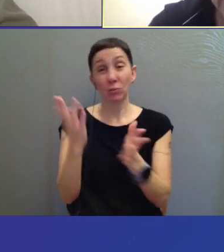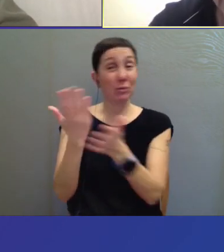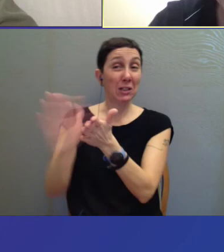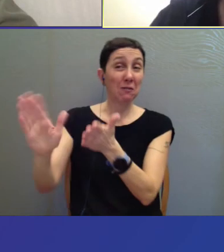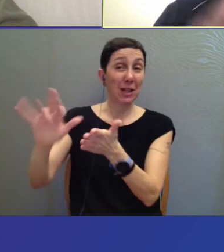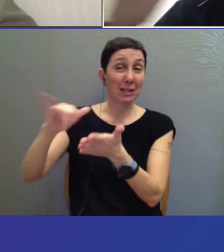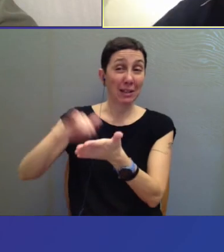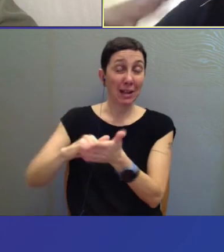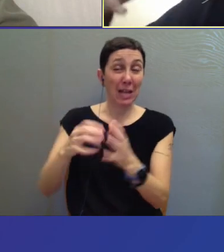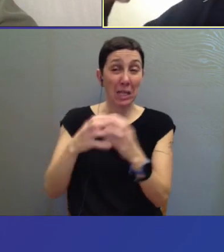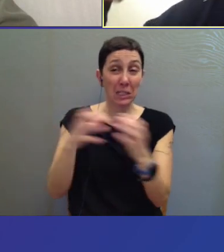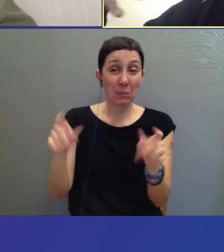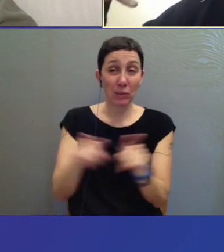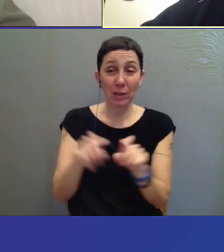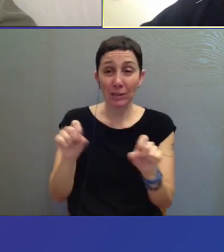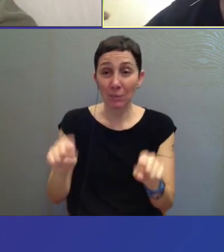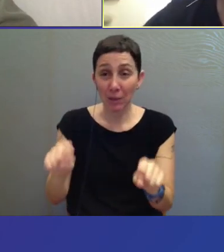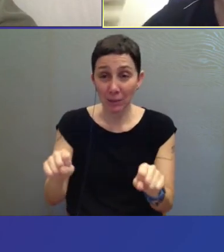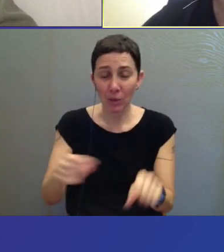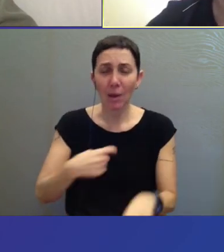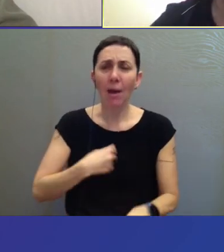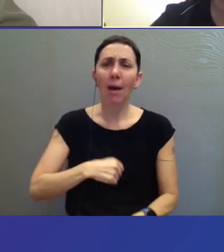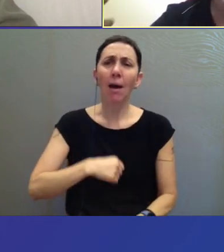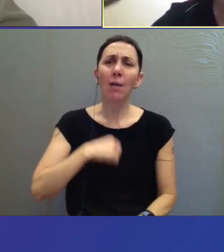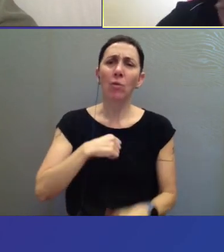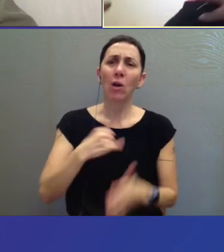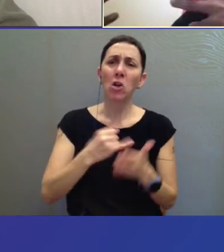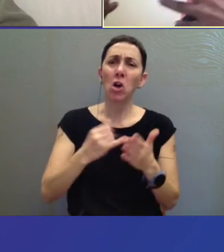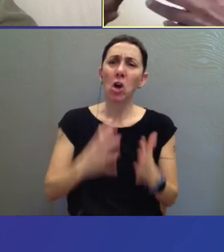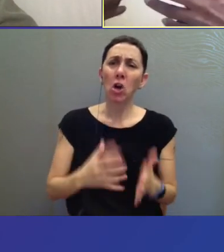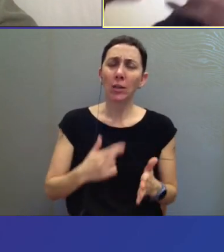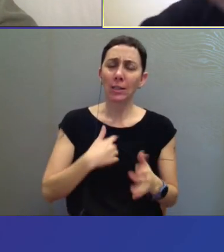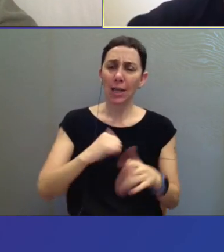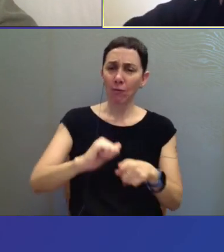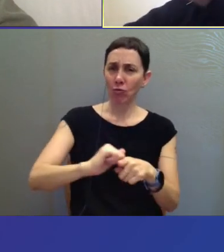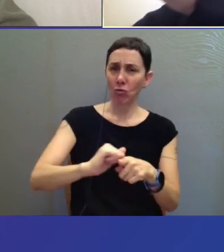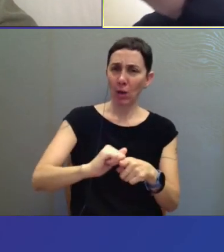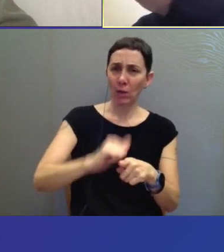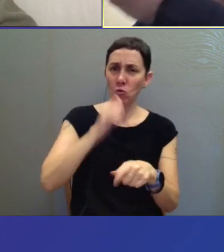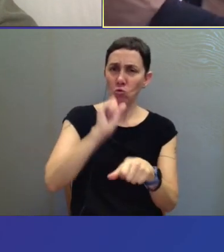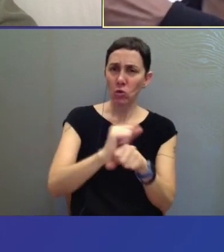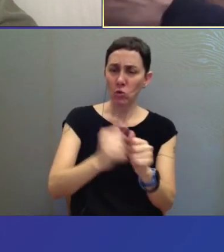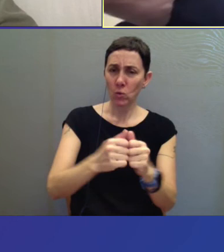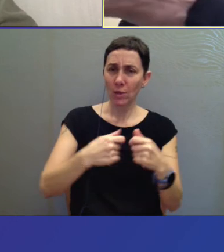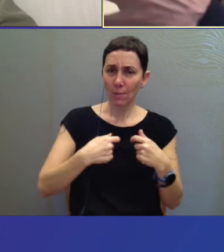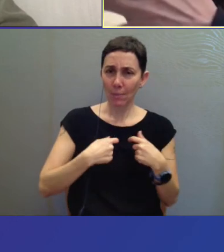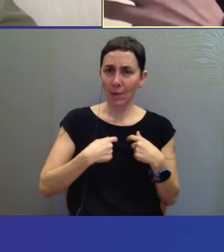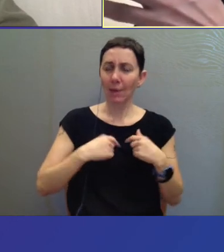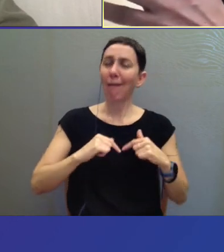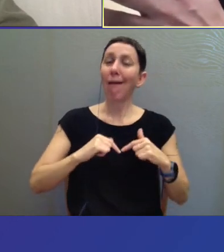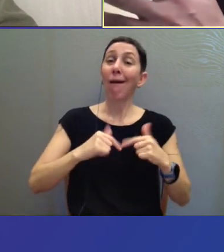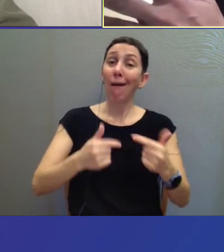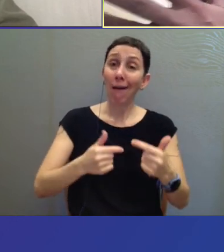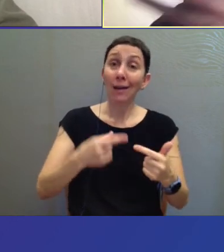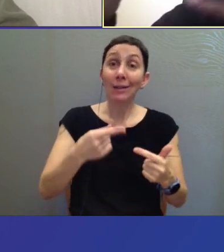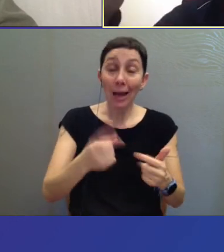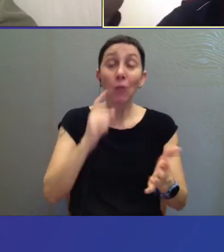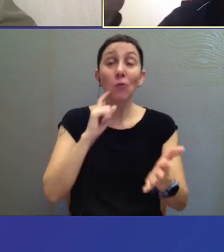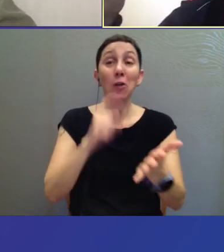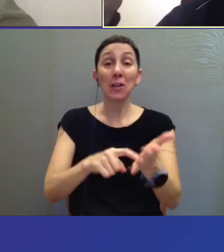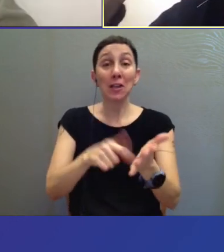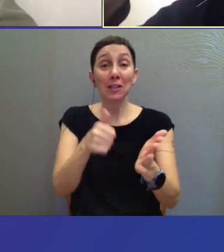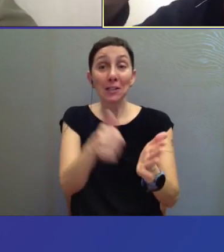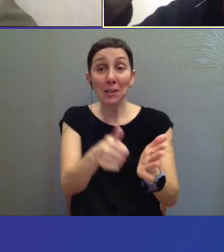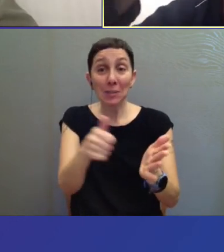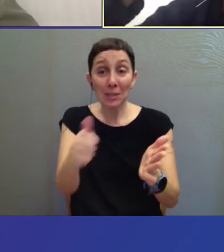I can. I'm proud that artists I've trained and artists who have worked with me are getting their own recognition in terms